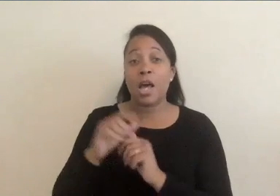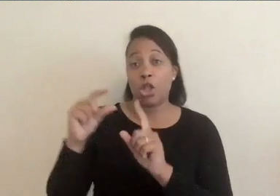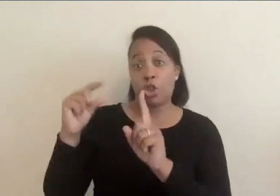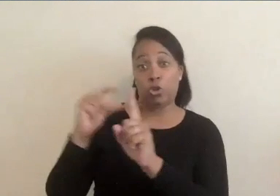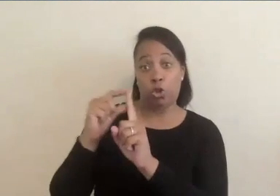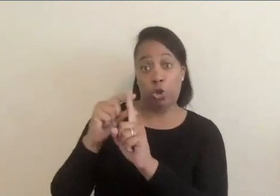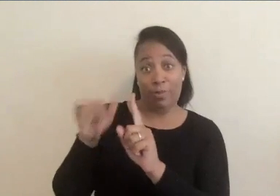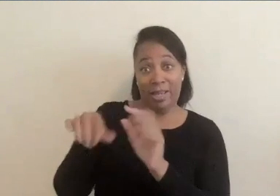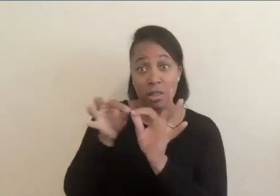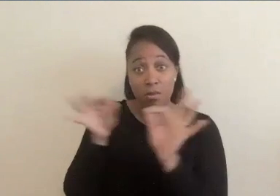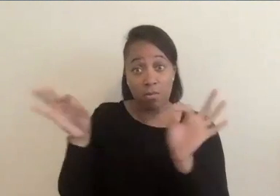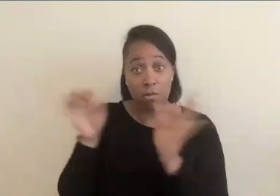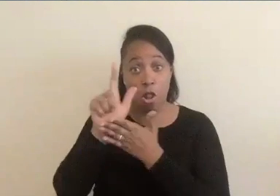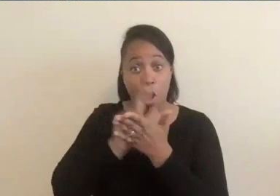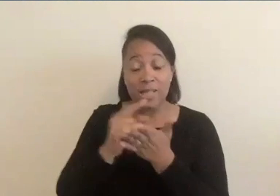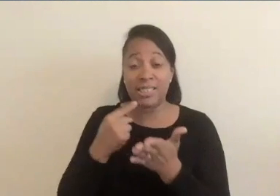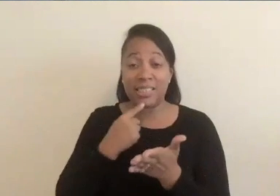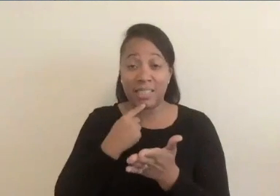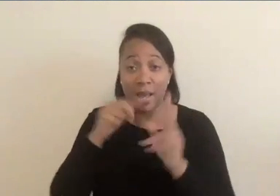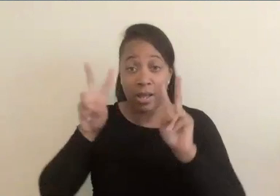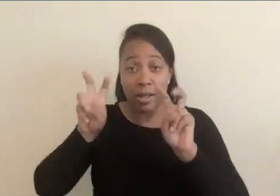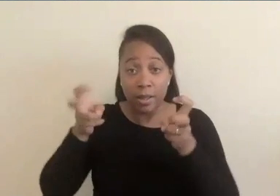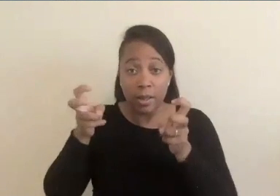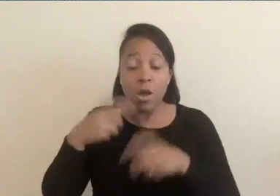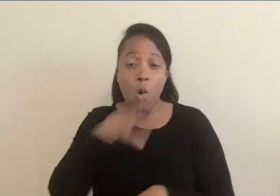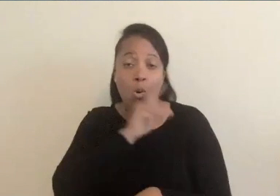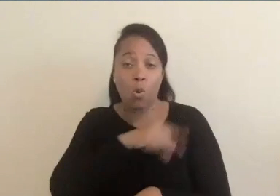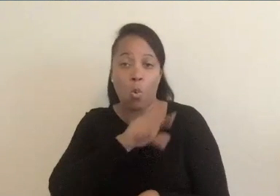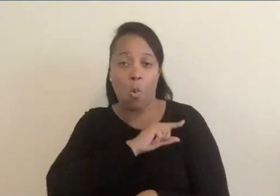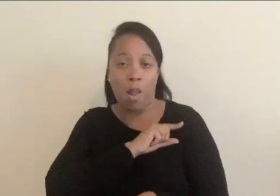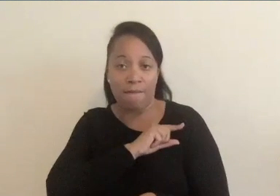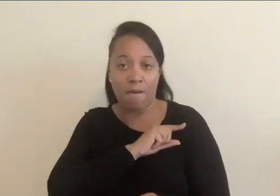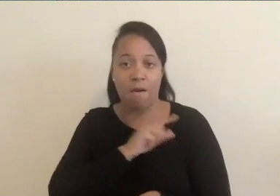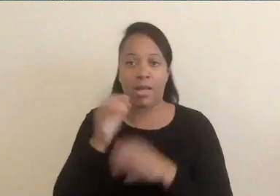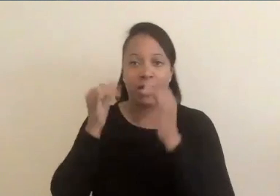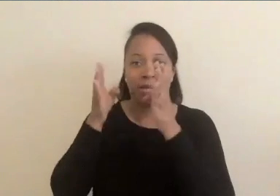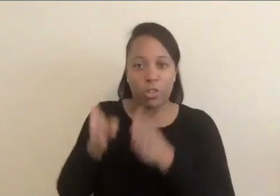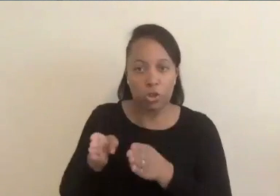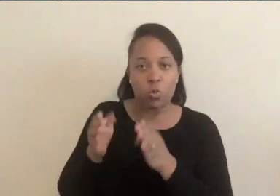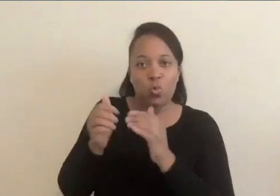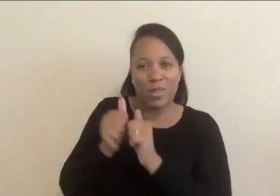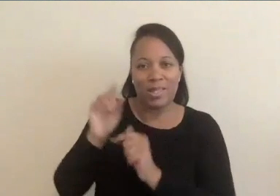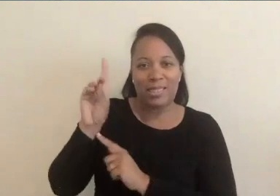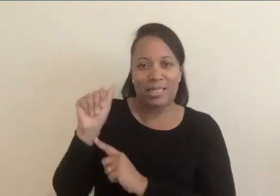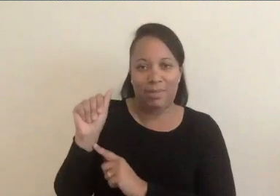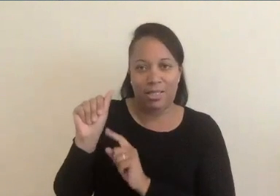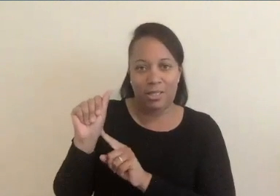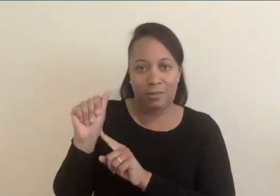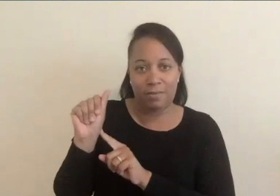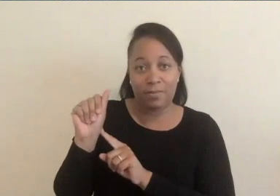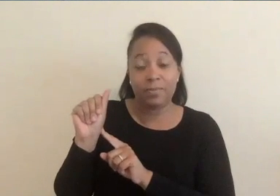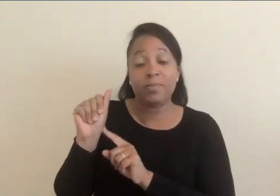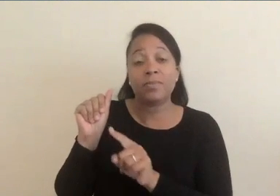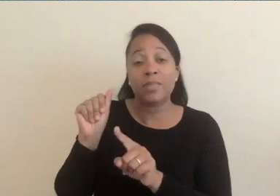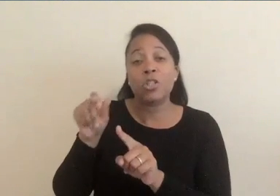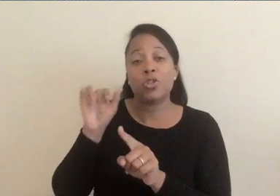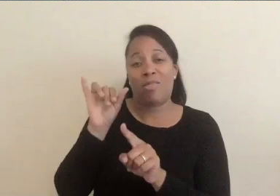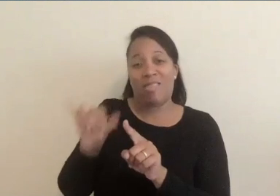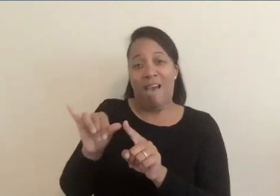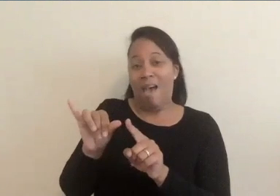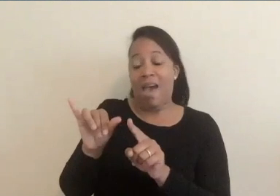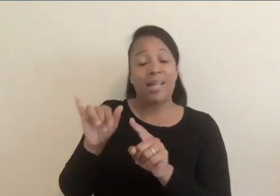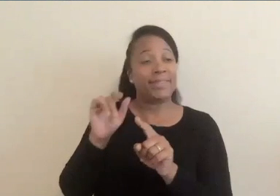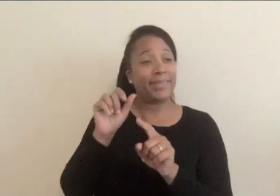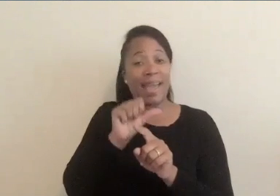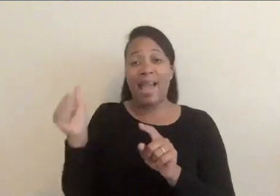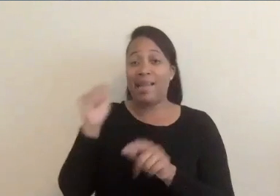actual term in the statute is, quote, a qualified individual with a disability. And that's with respect to